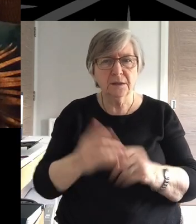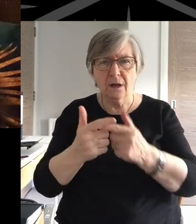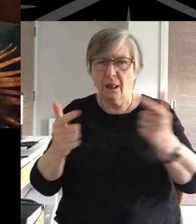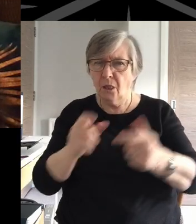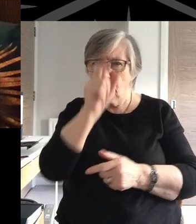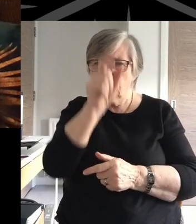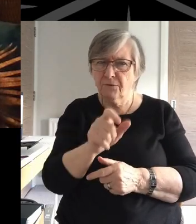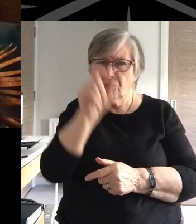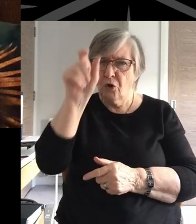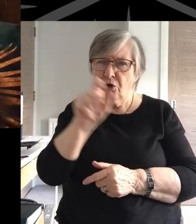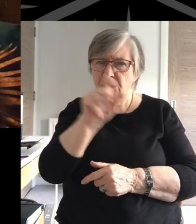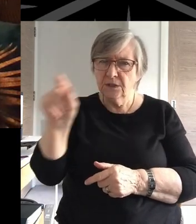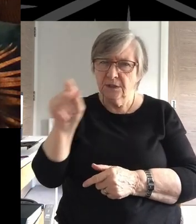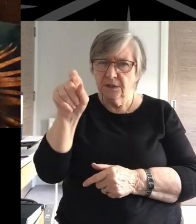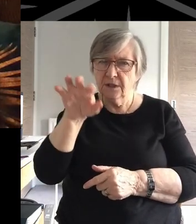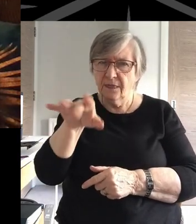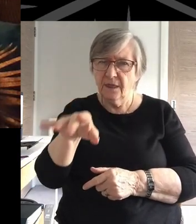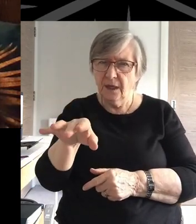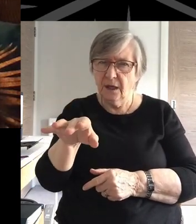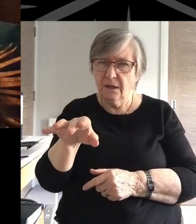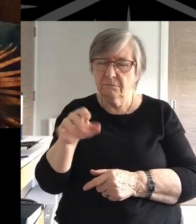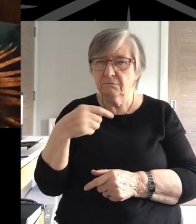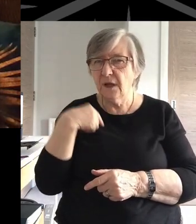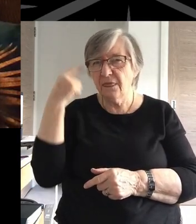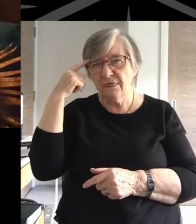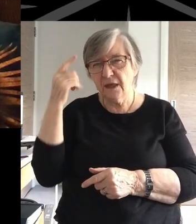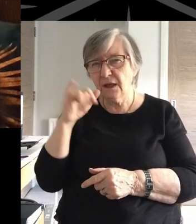that representing, I guess, to me,